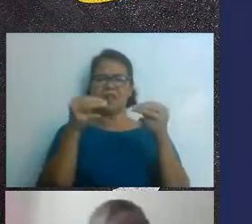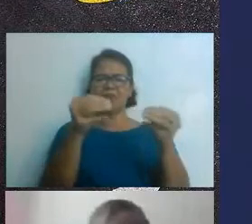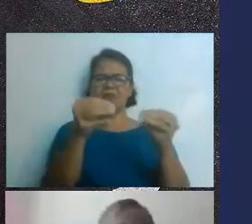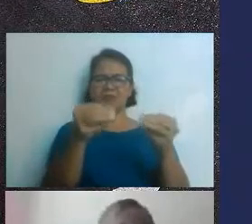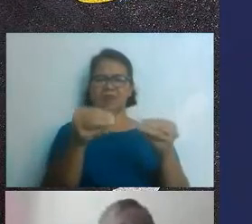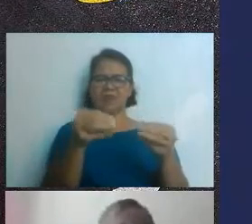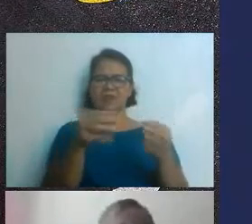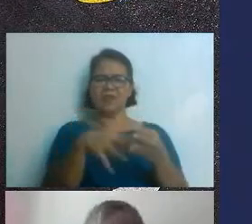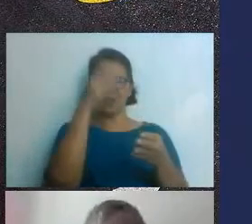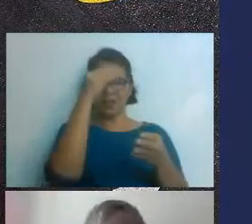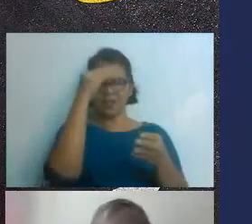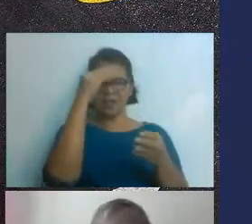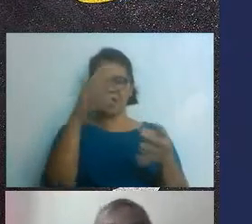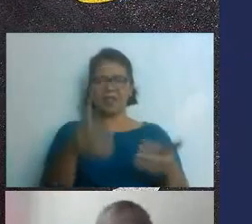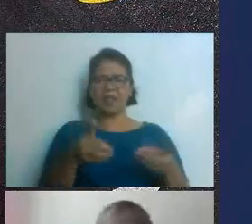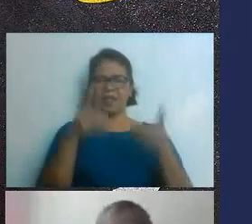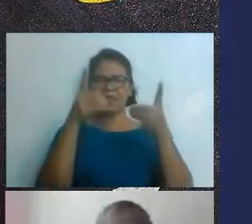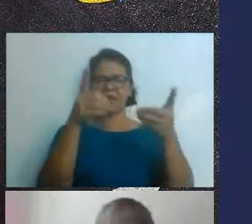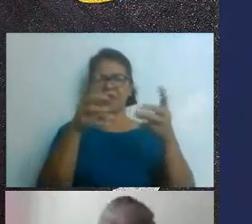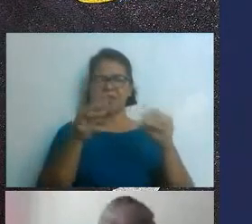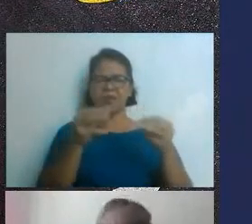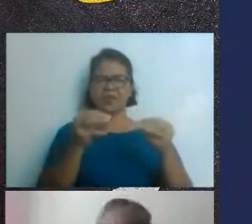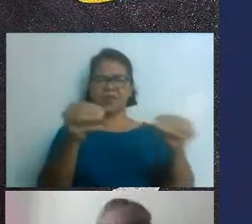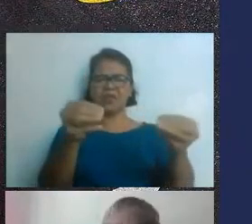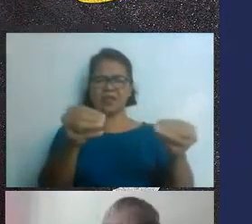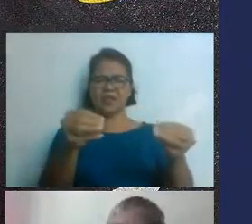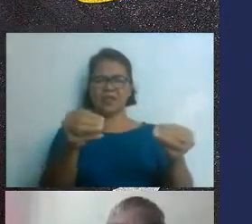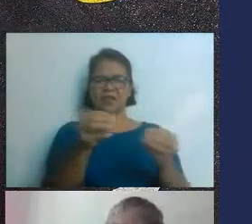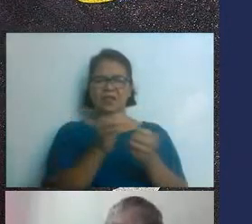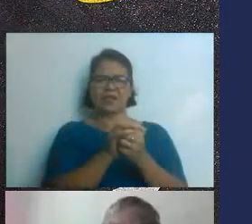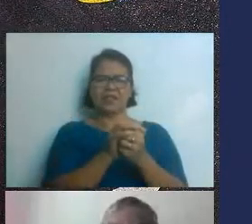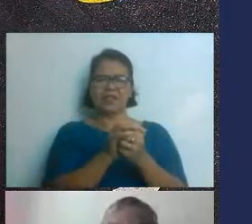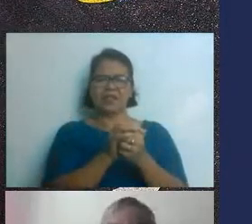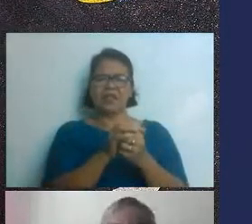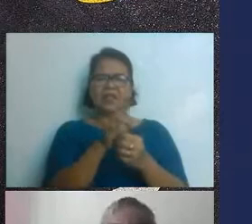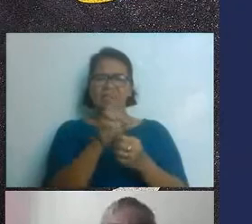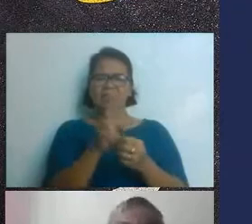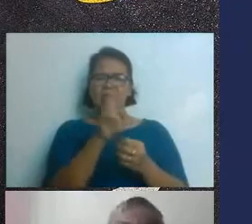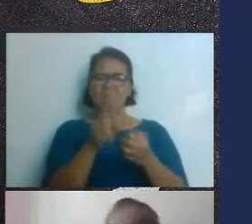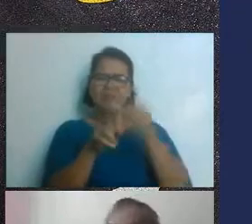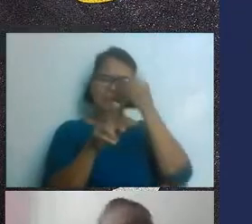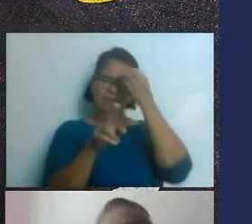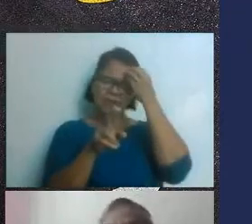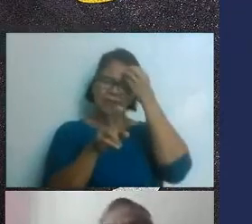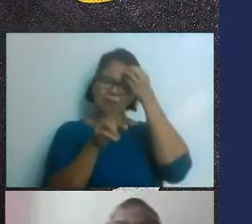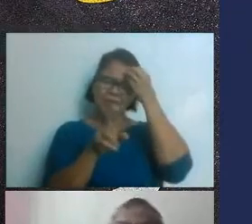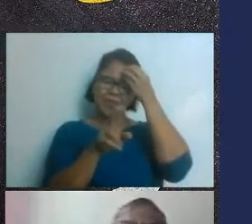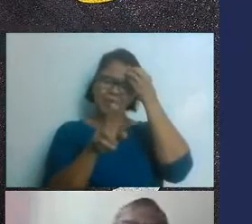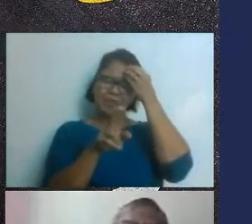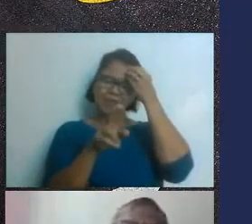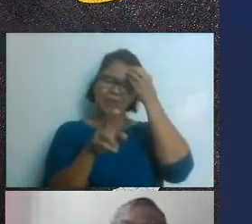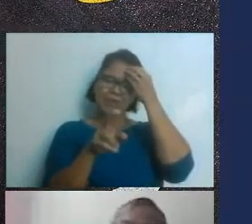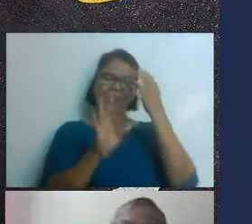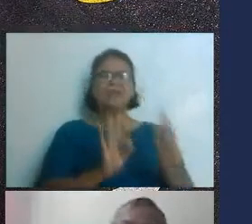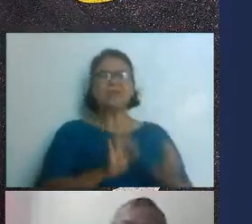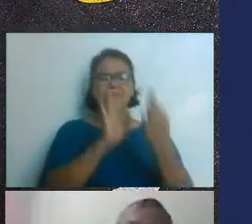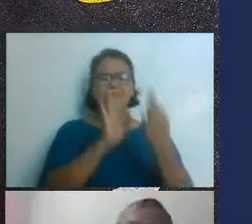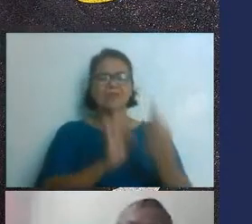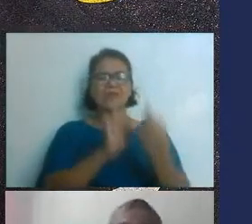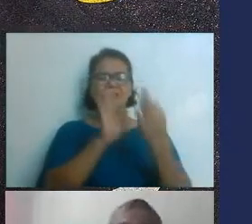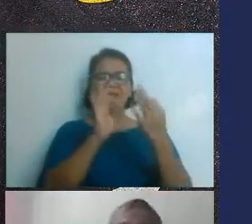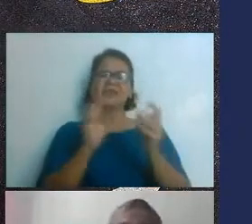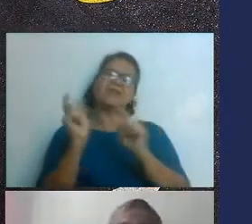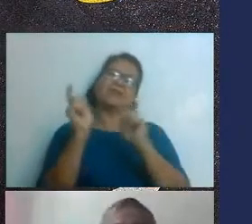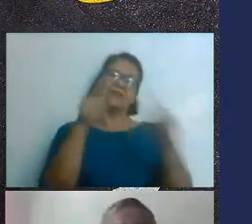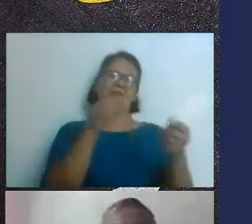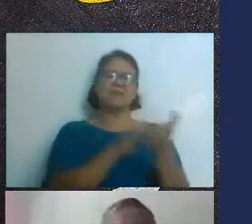are physically in one venue. Usually, yung dating nakikiginagawa natin, face-to-face, pupunta sa school yung bata,